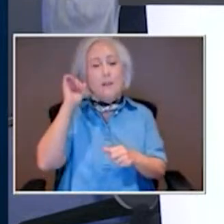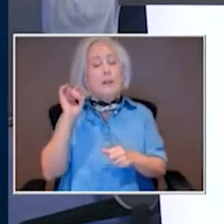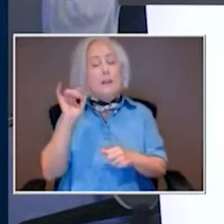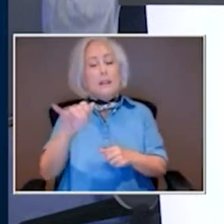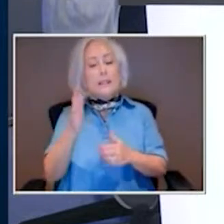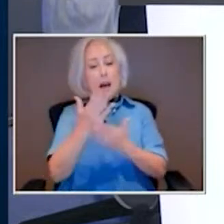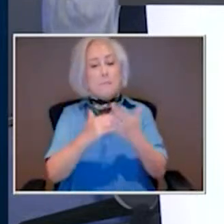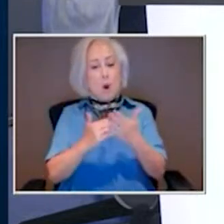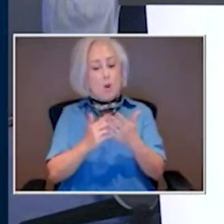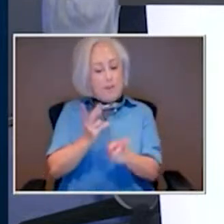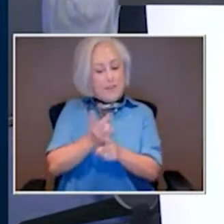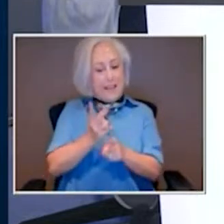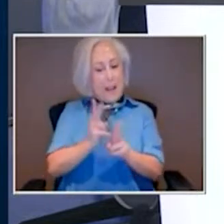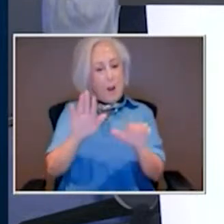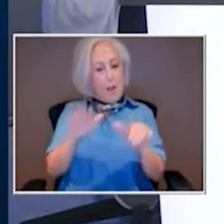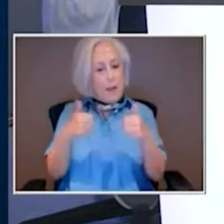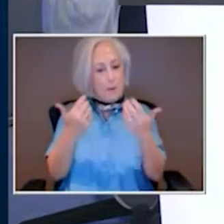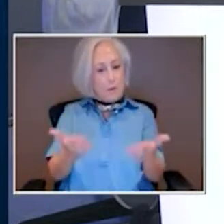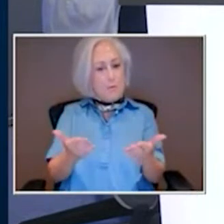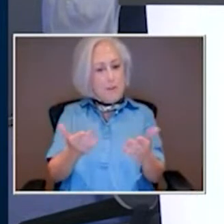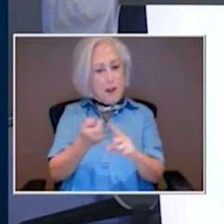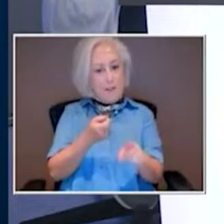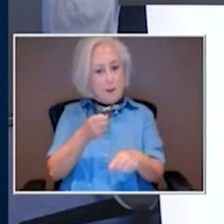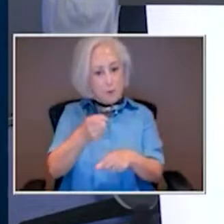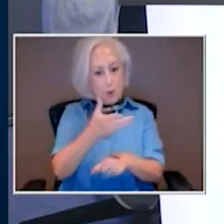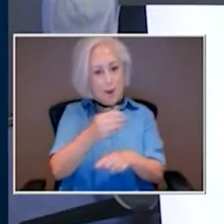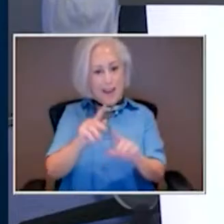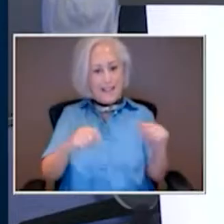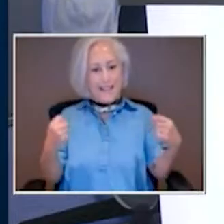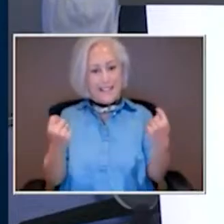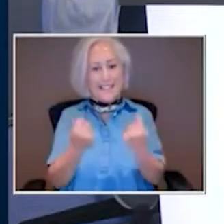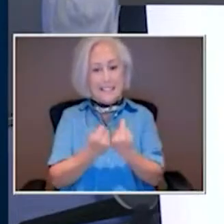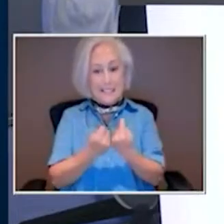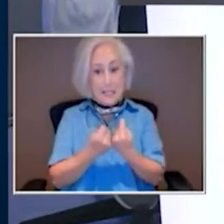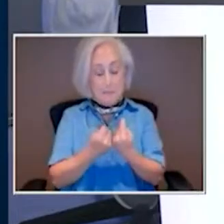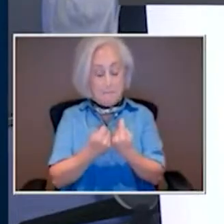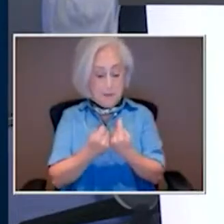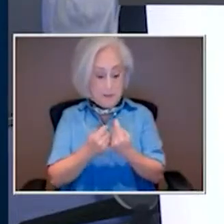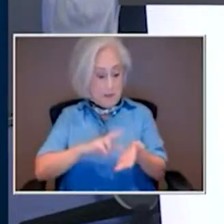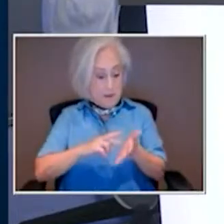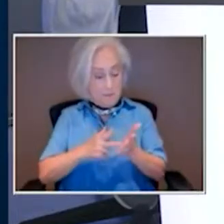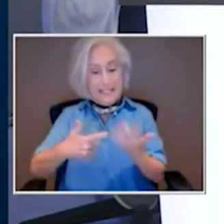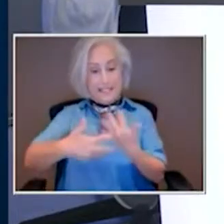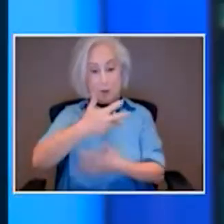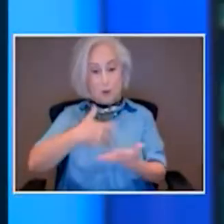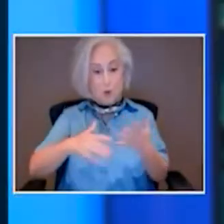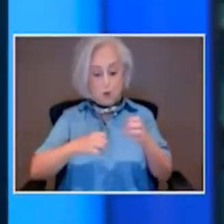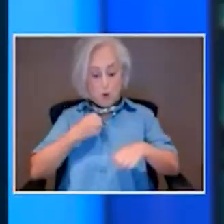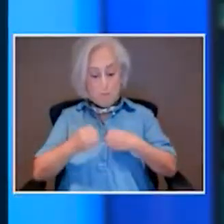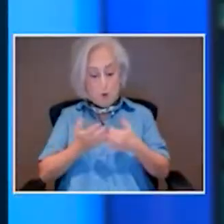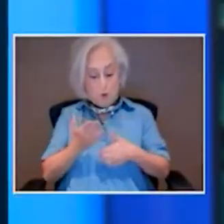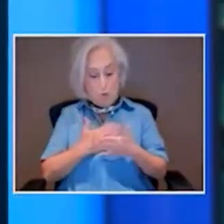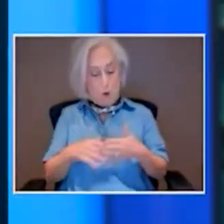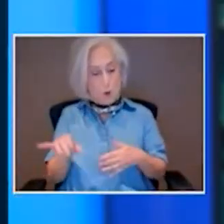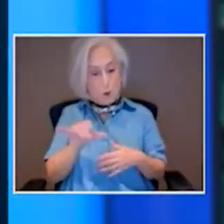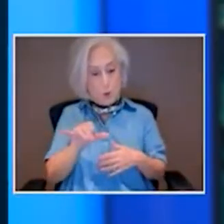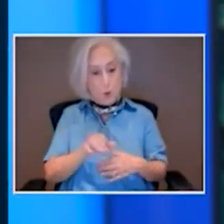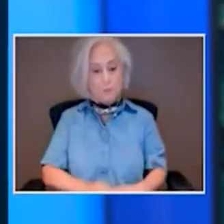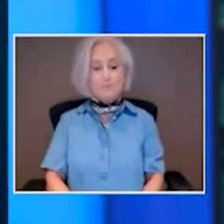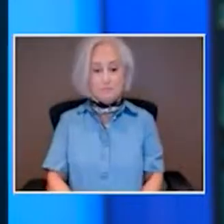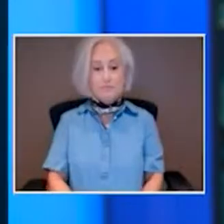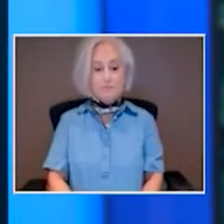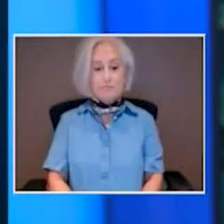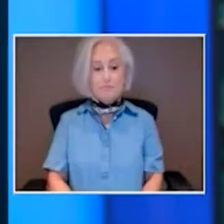care that's provided by you and your teams, especially the emotional aspect of it? Yeah. I guess for